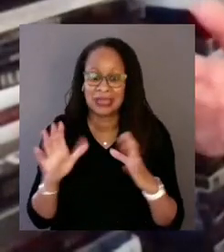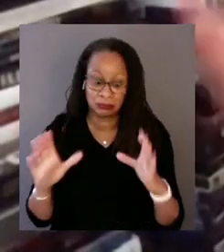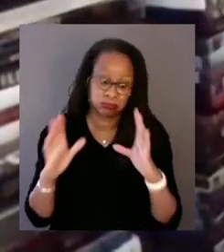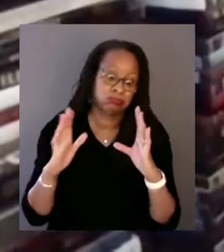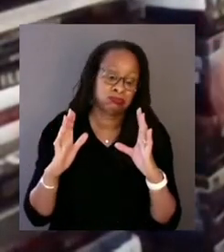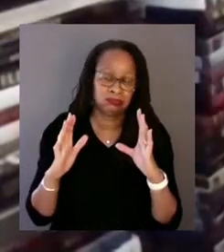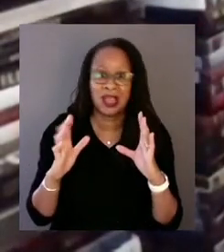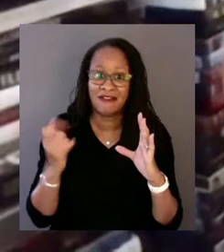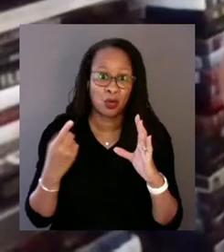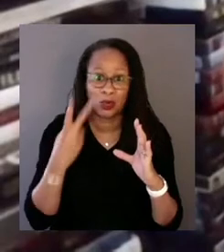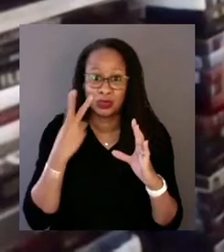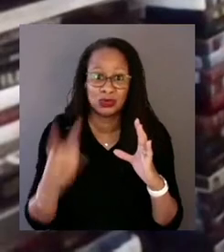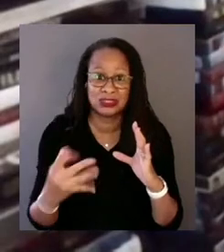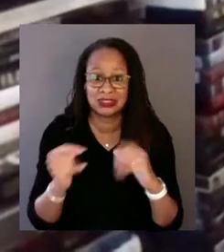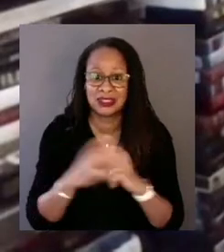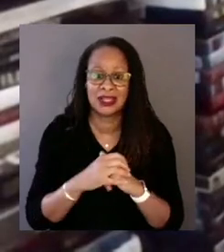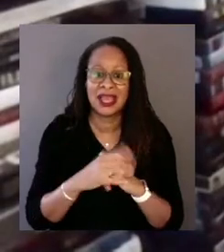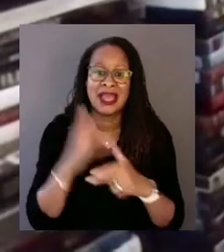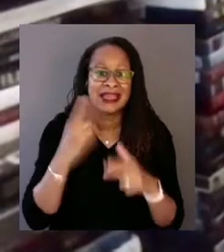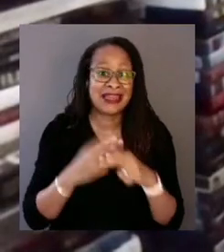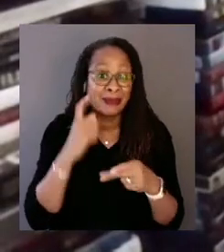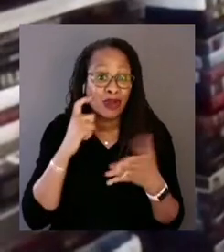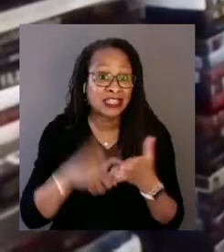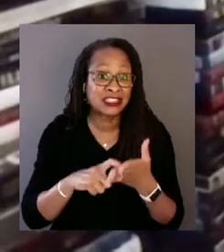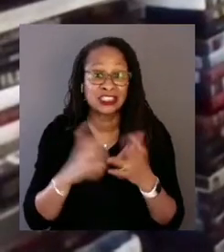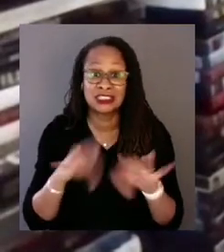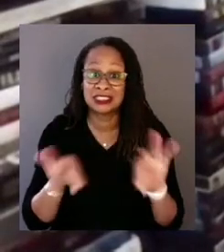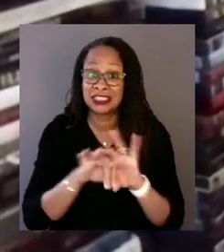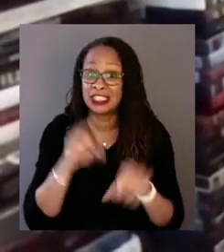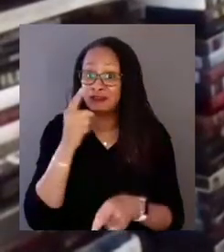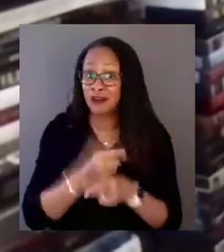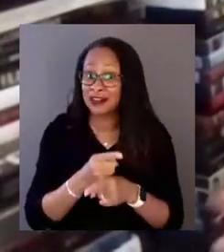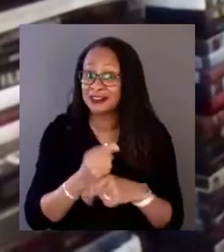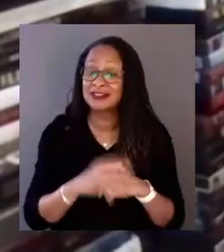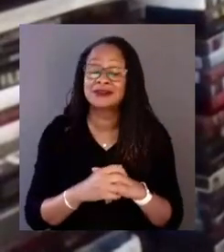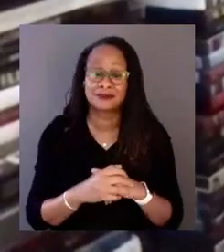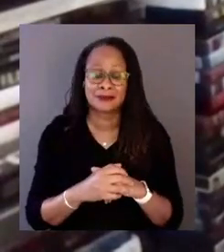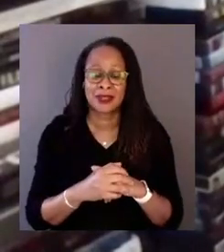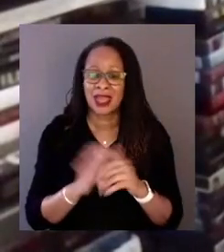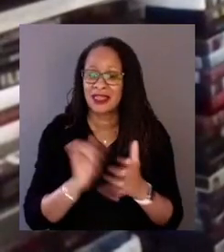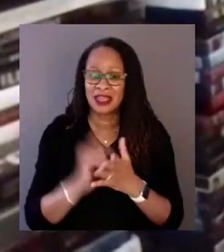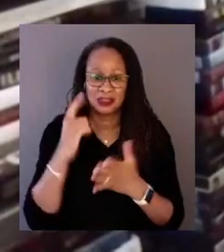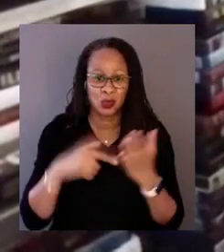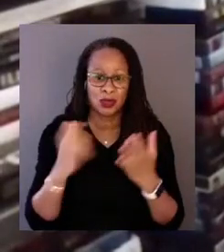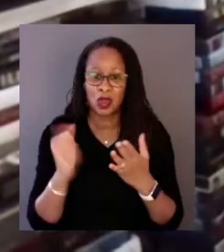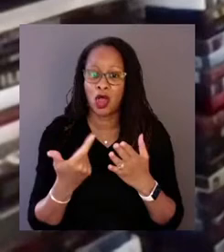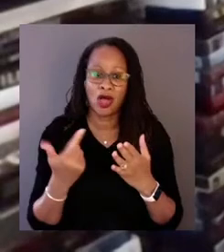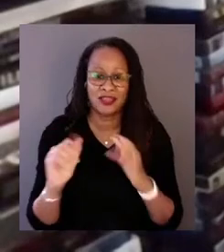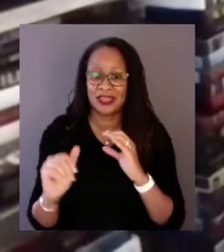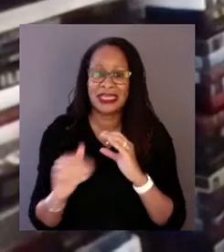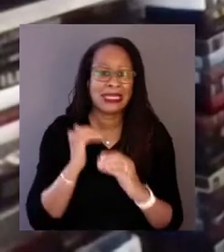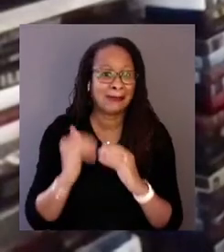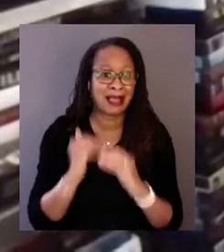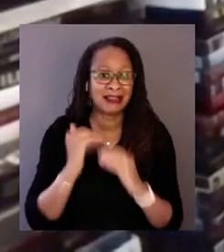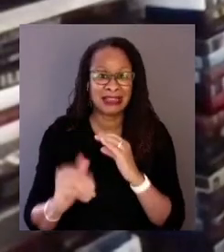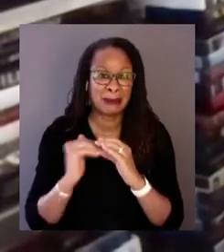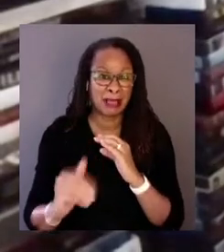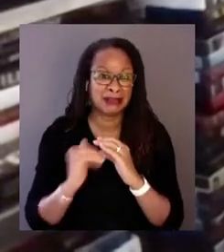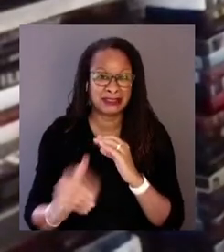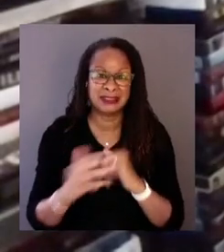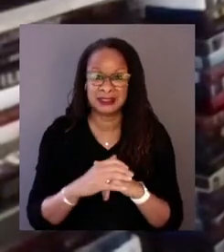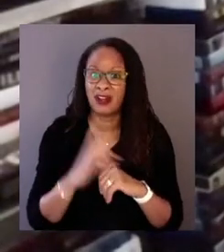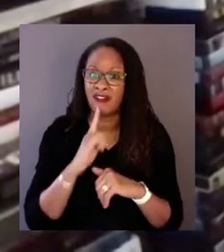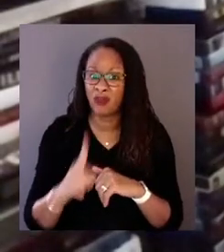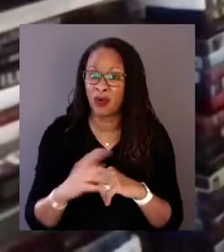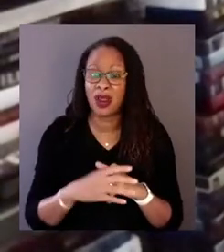because name recognition is key, right? That's what all those e-blasts are for. If you get it enough,